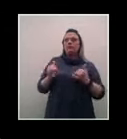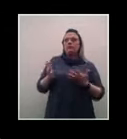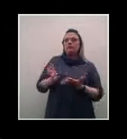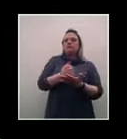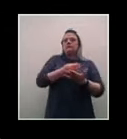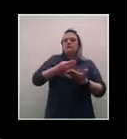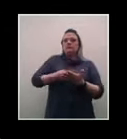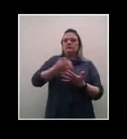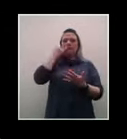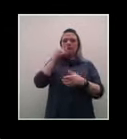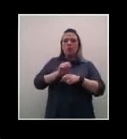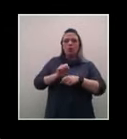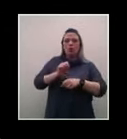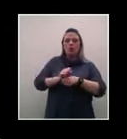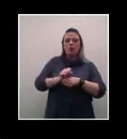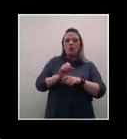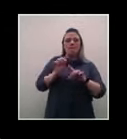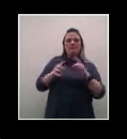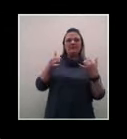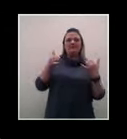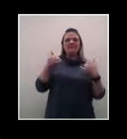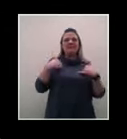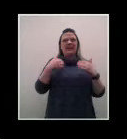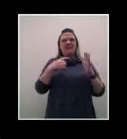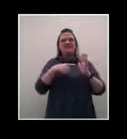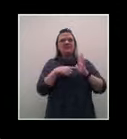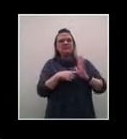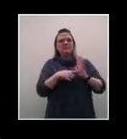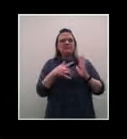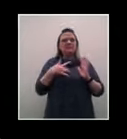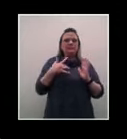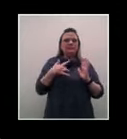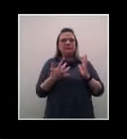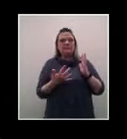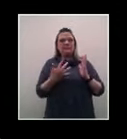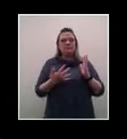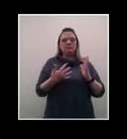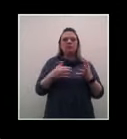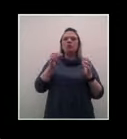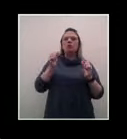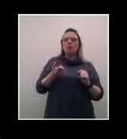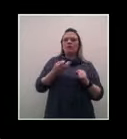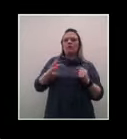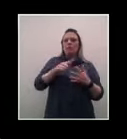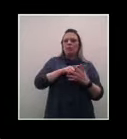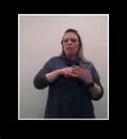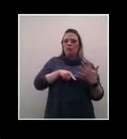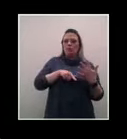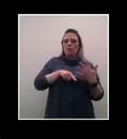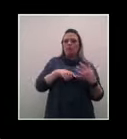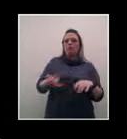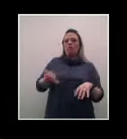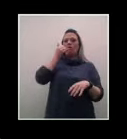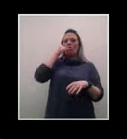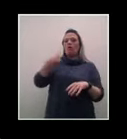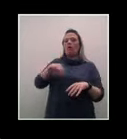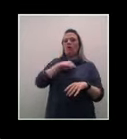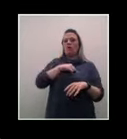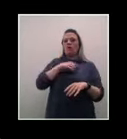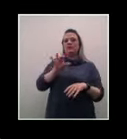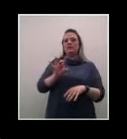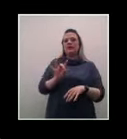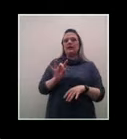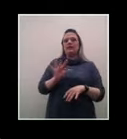working, and they do have symptoms, they can do either of a couple things. They can either call us at